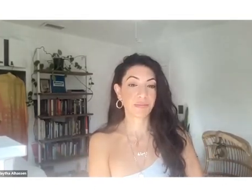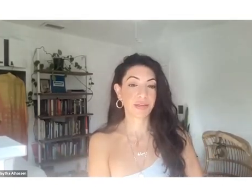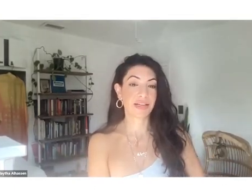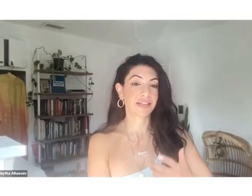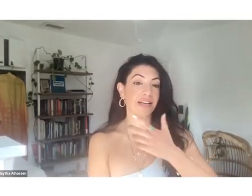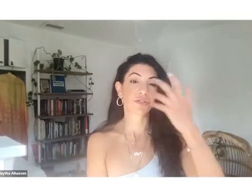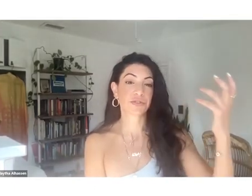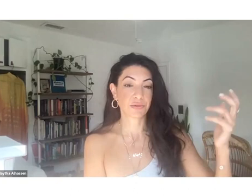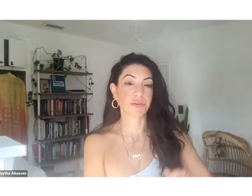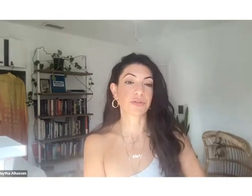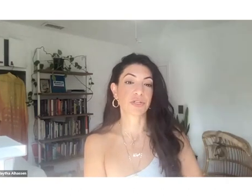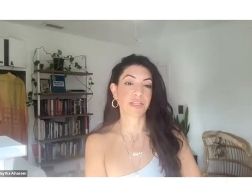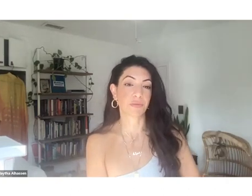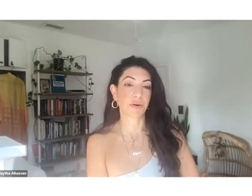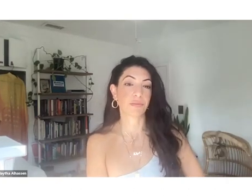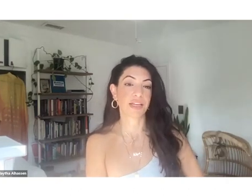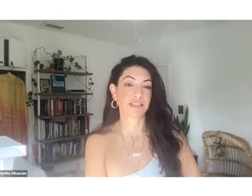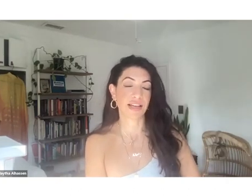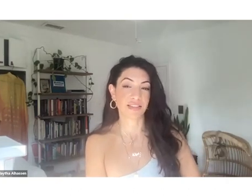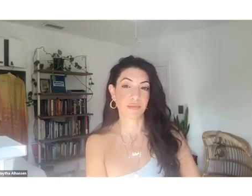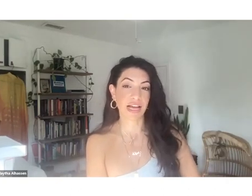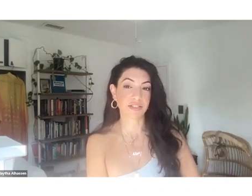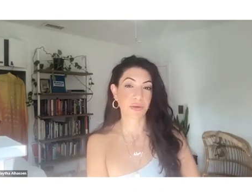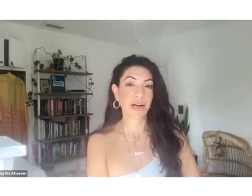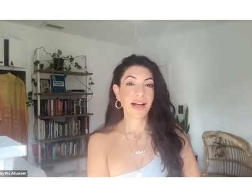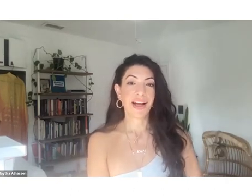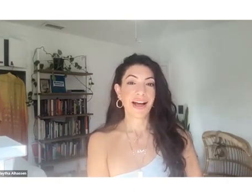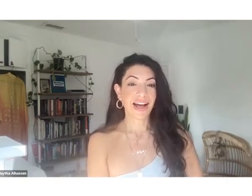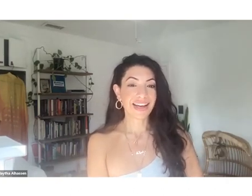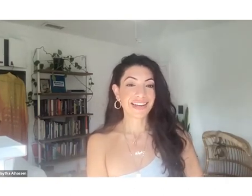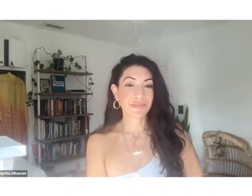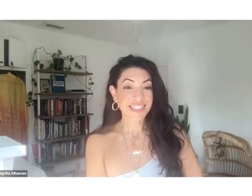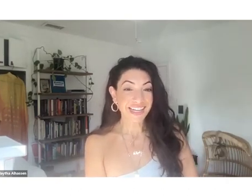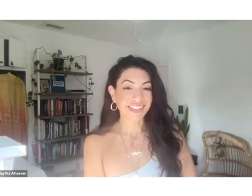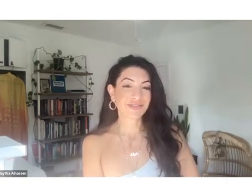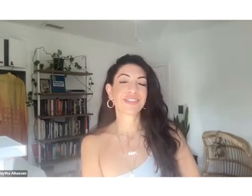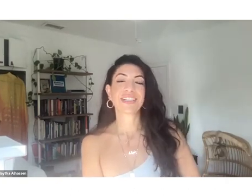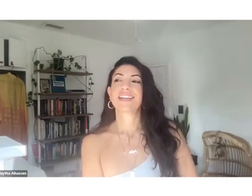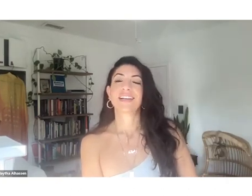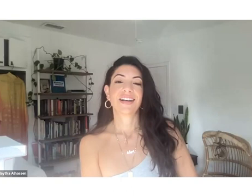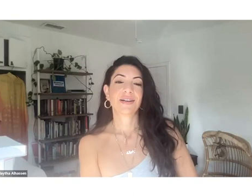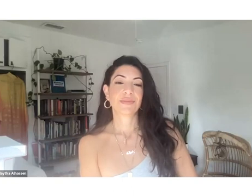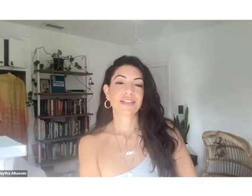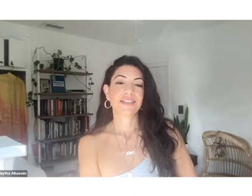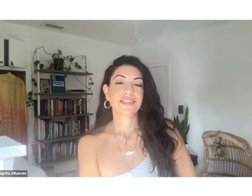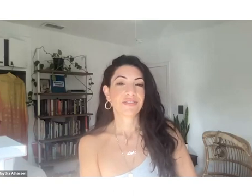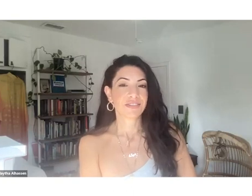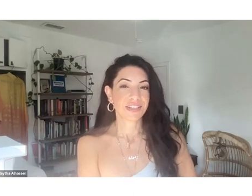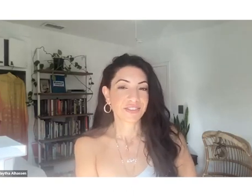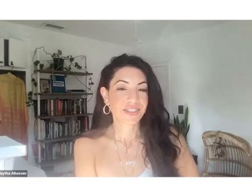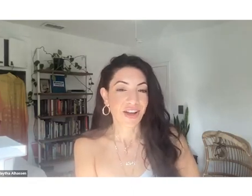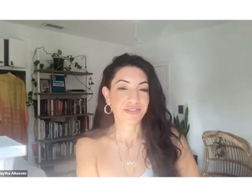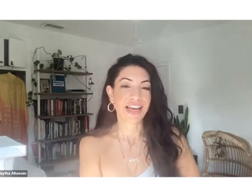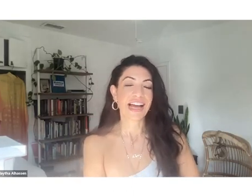on top. And I was also showing the robe that is on the back. So I myself